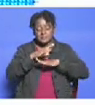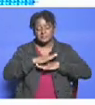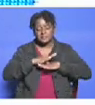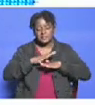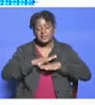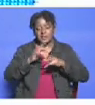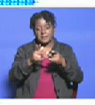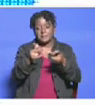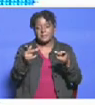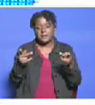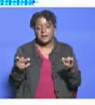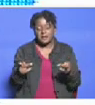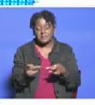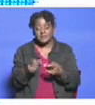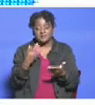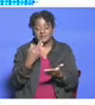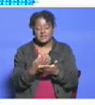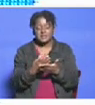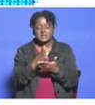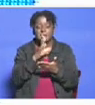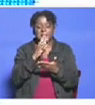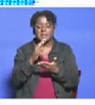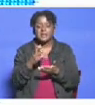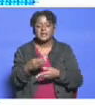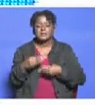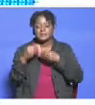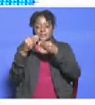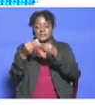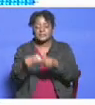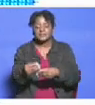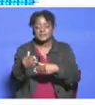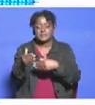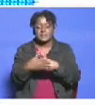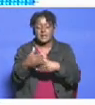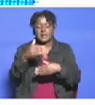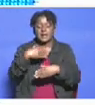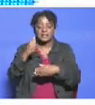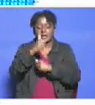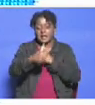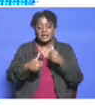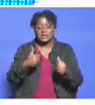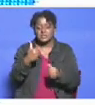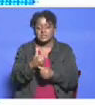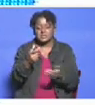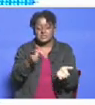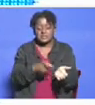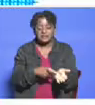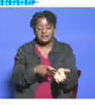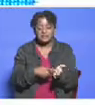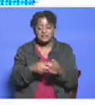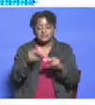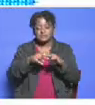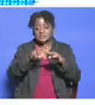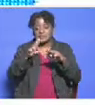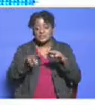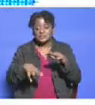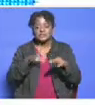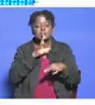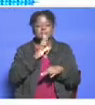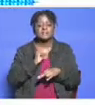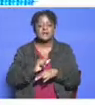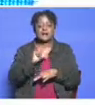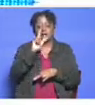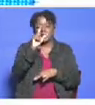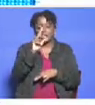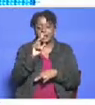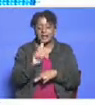restored and that the annual deficit has been reduced by half, even as we are